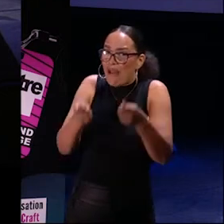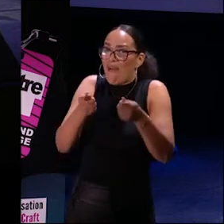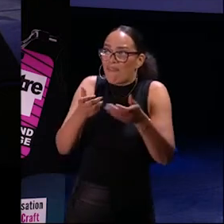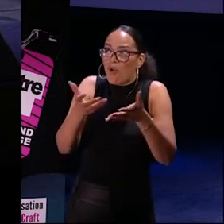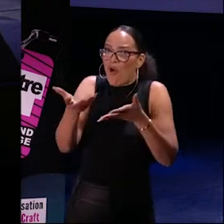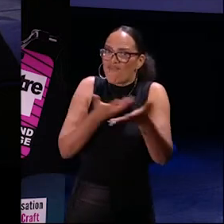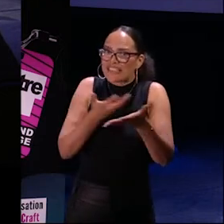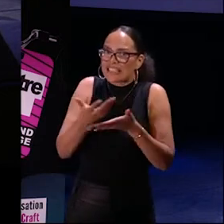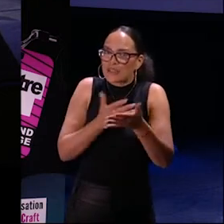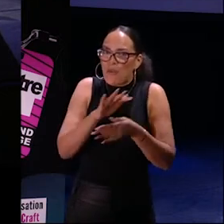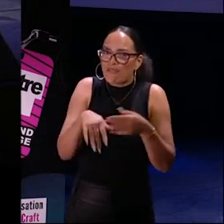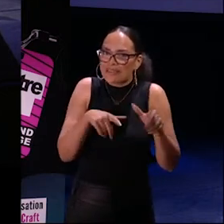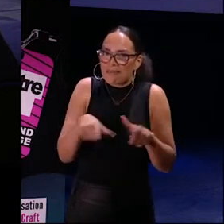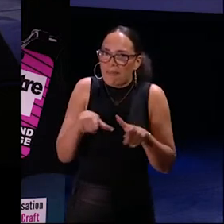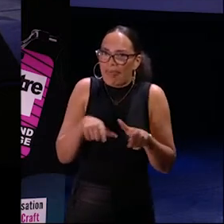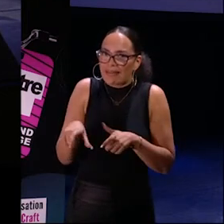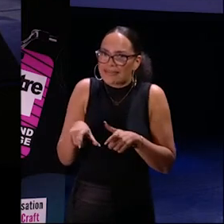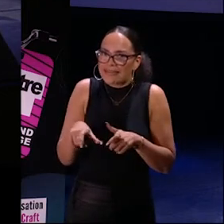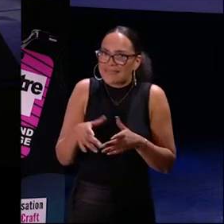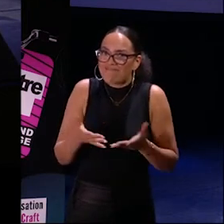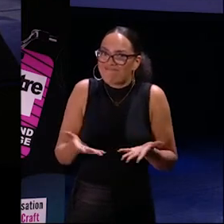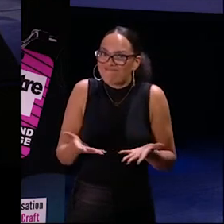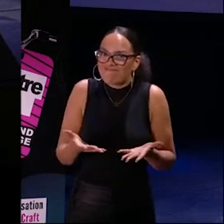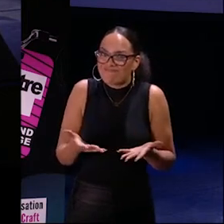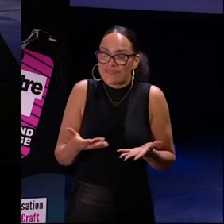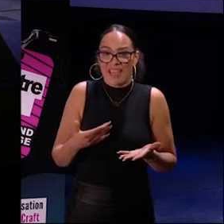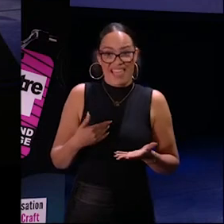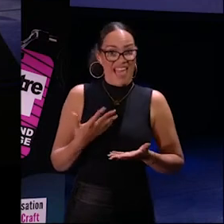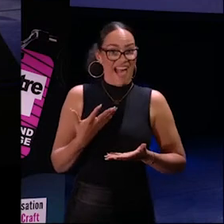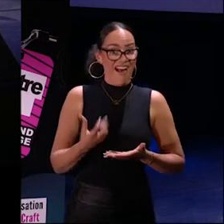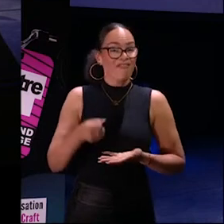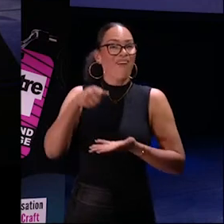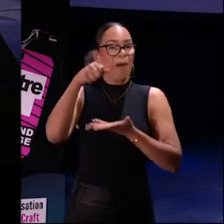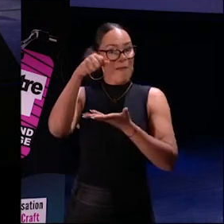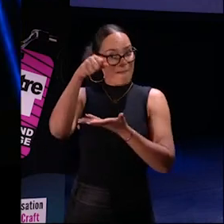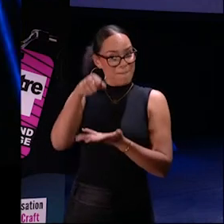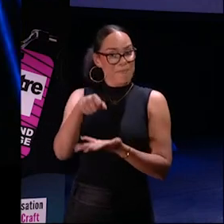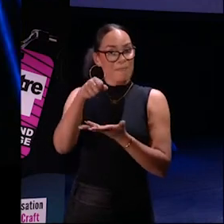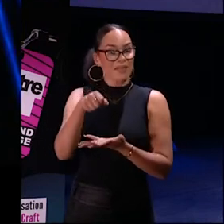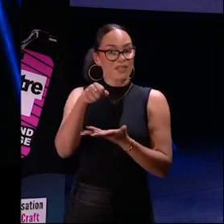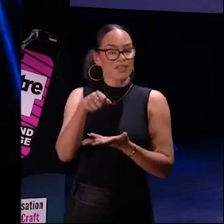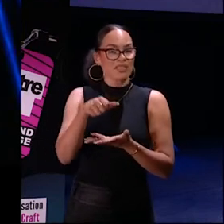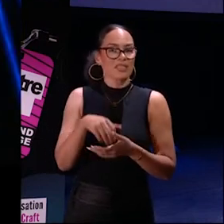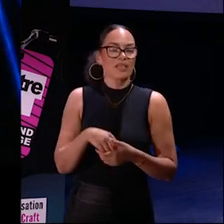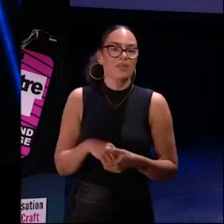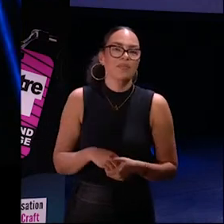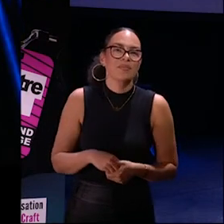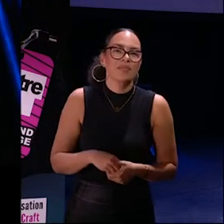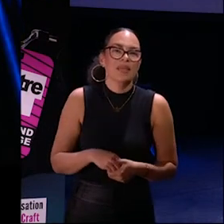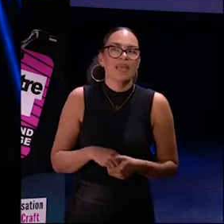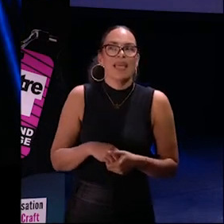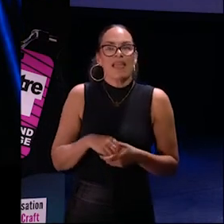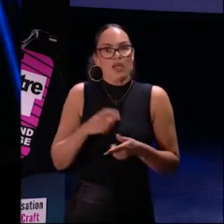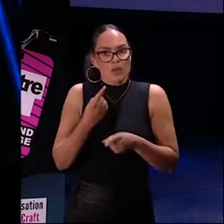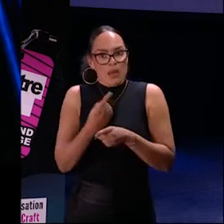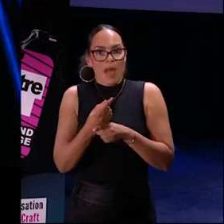difficult? Because I feel like they've got budget and you talk about sustainability and they're like, oh my God, how much is this going to cost?